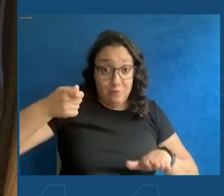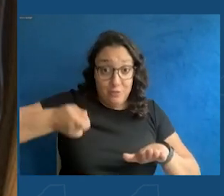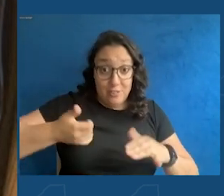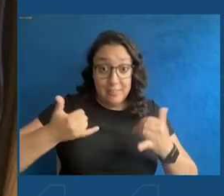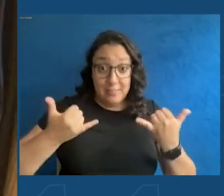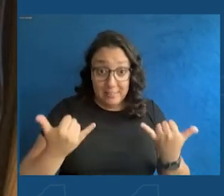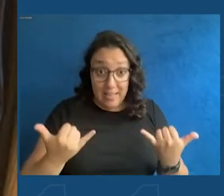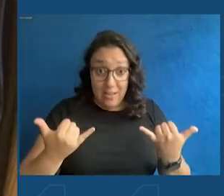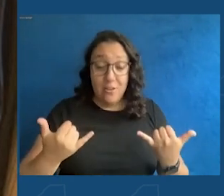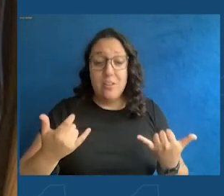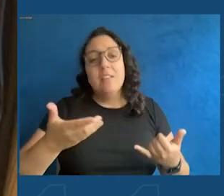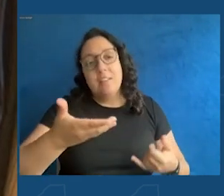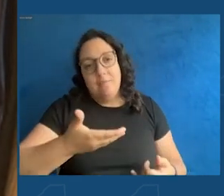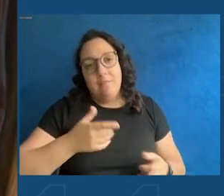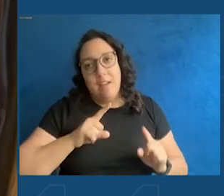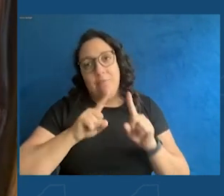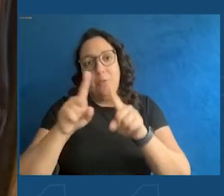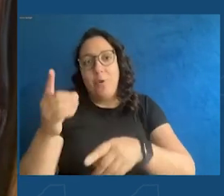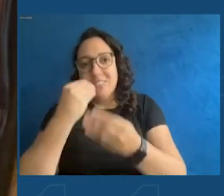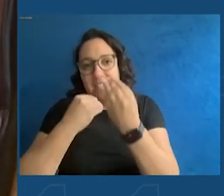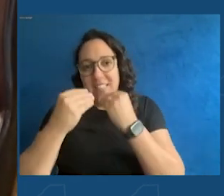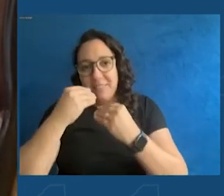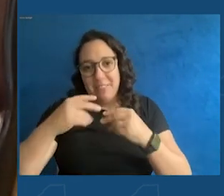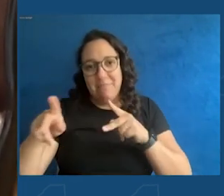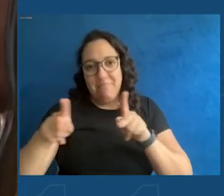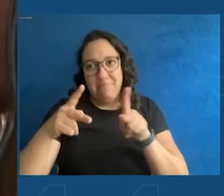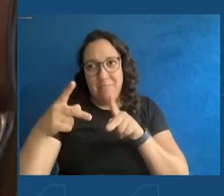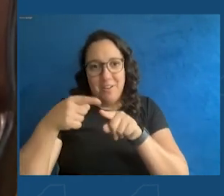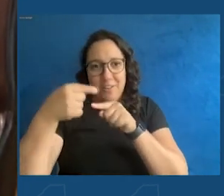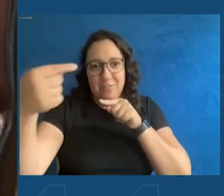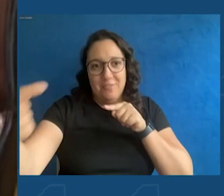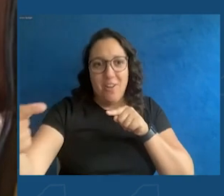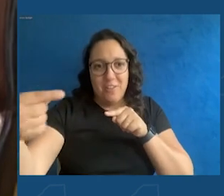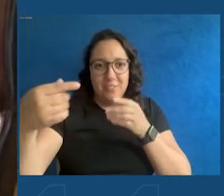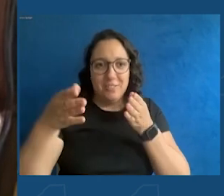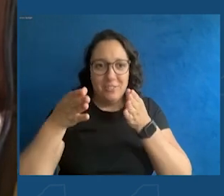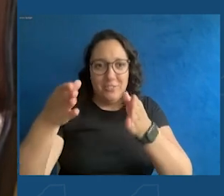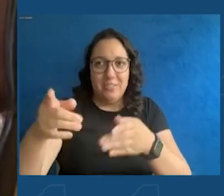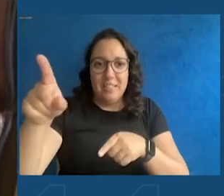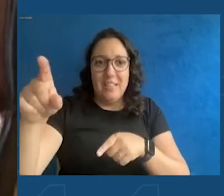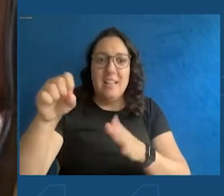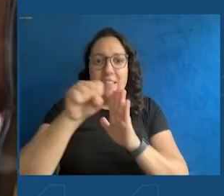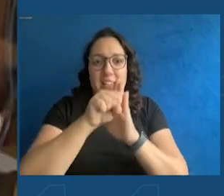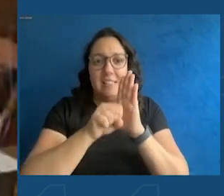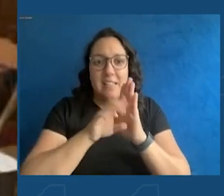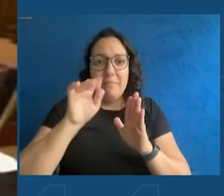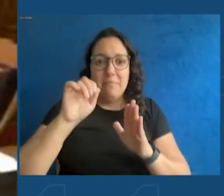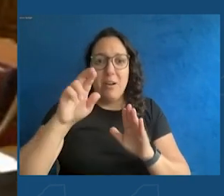you all to join us at a reception across the street at the State Bar Association.